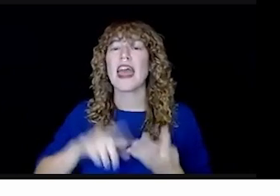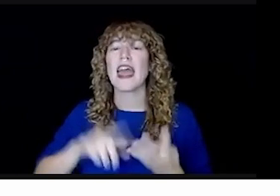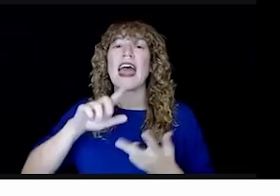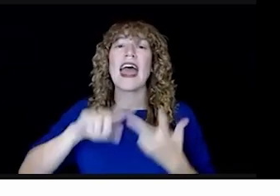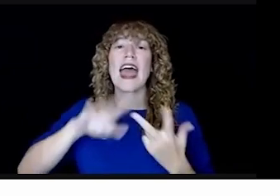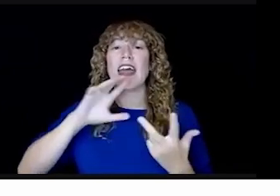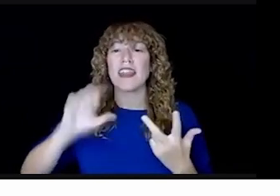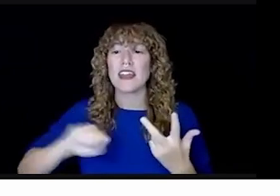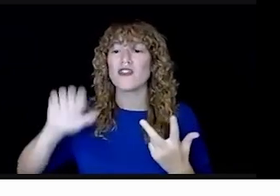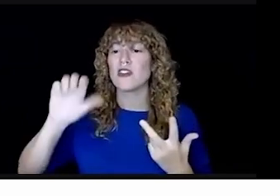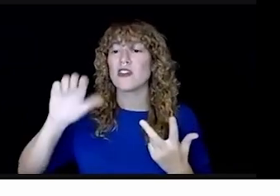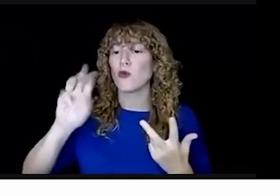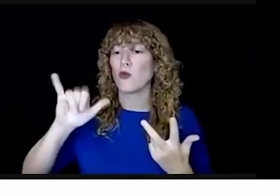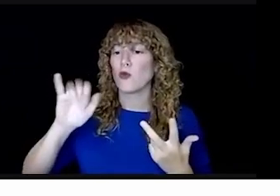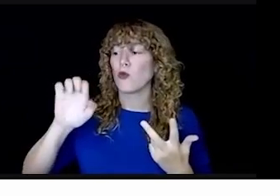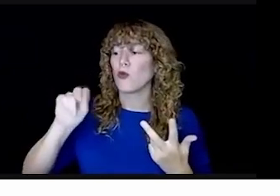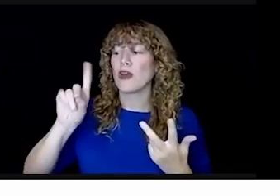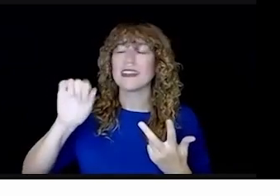peoples.